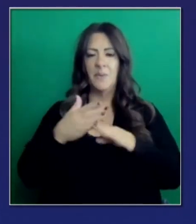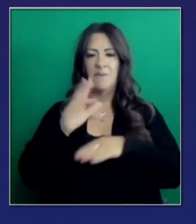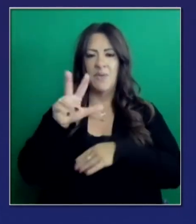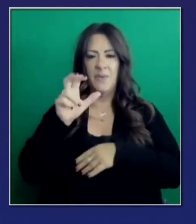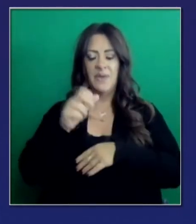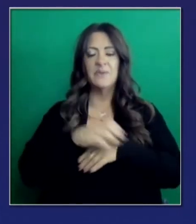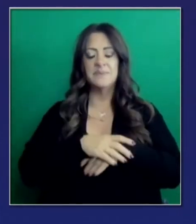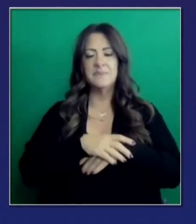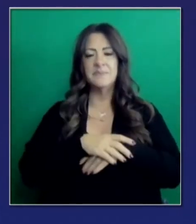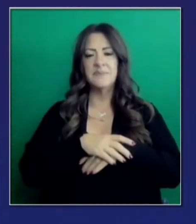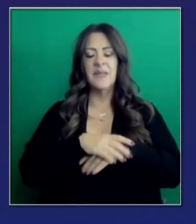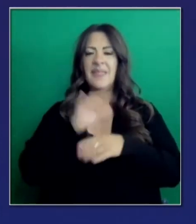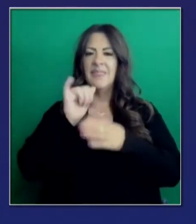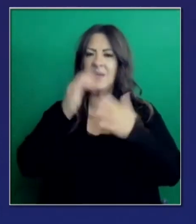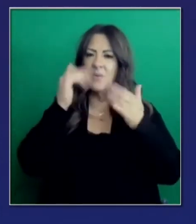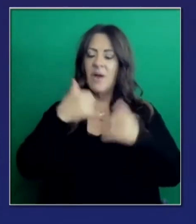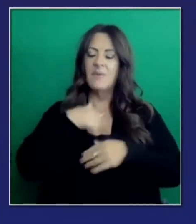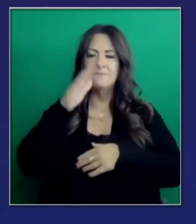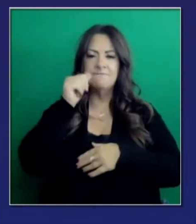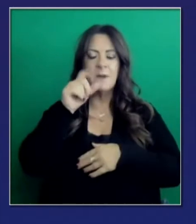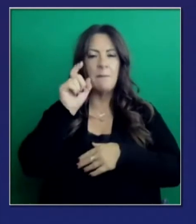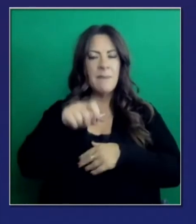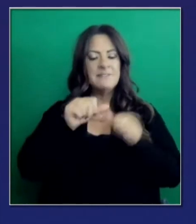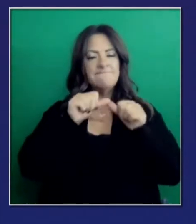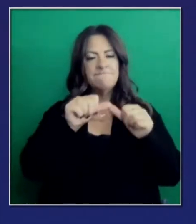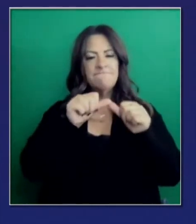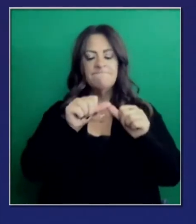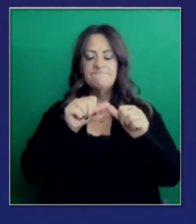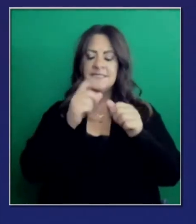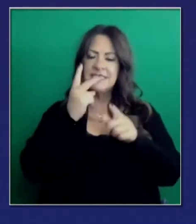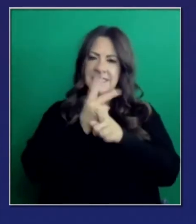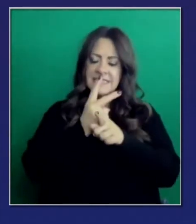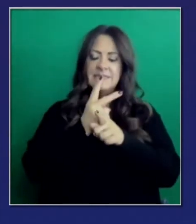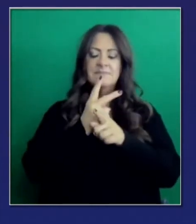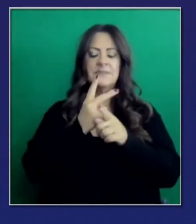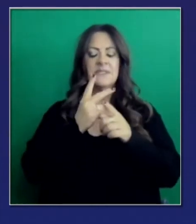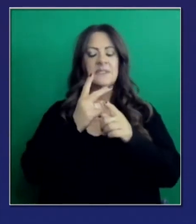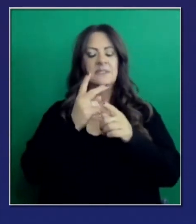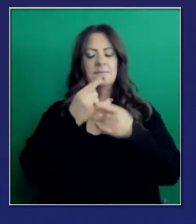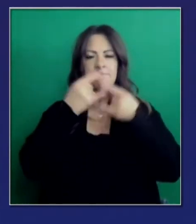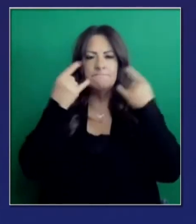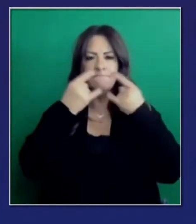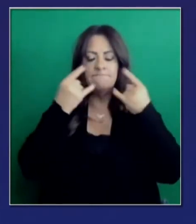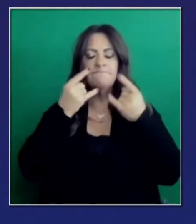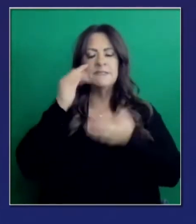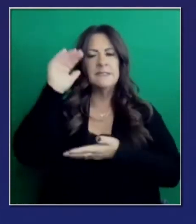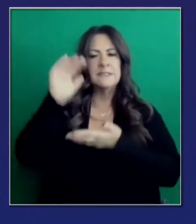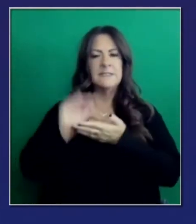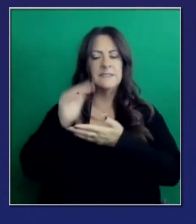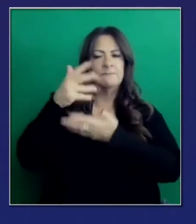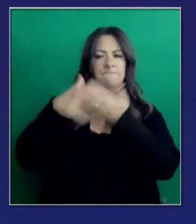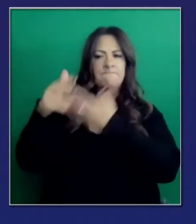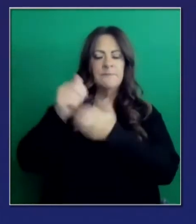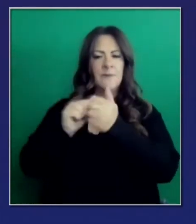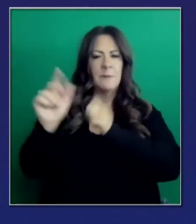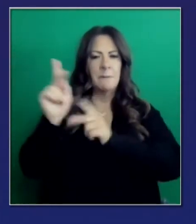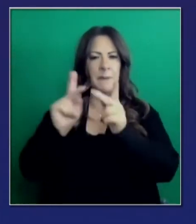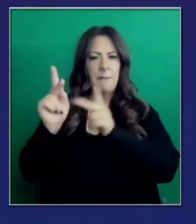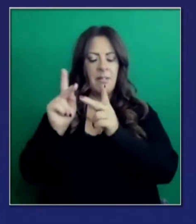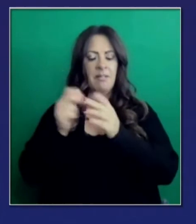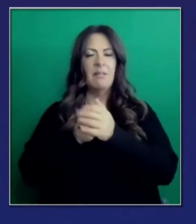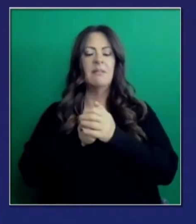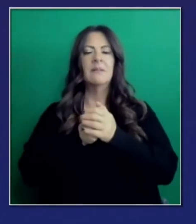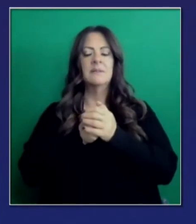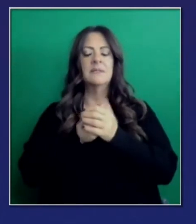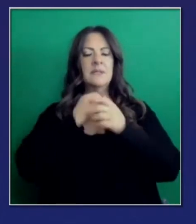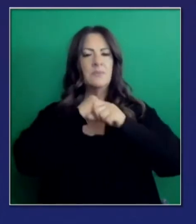maintaining our vigilance, avoiding mixing, and continuing to do what we must to protect ourselves and our loved ones,